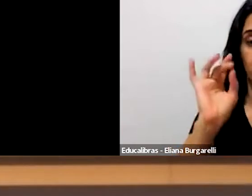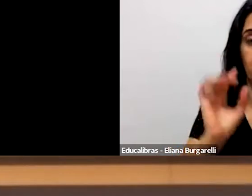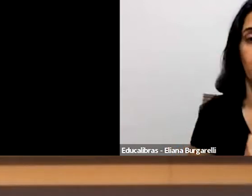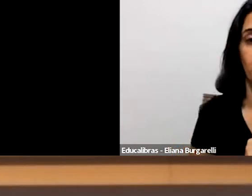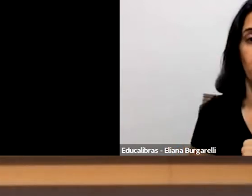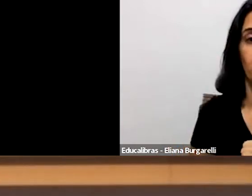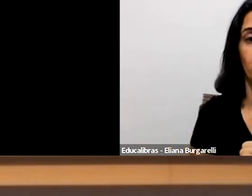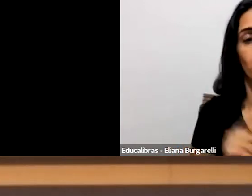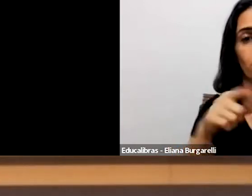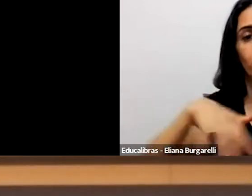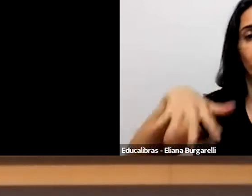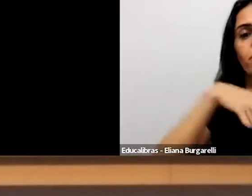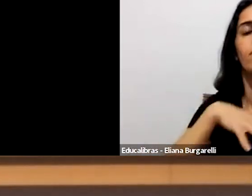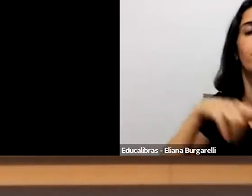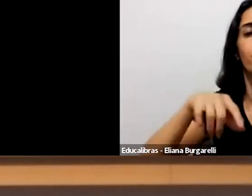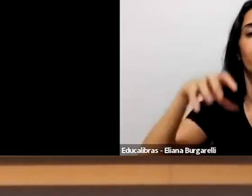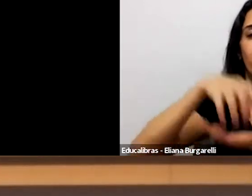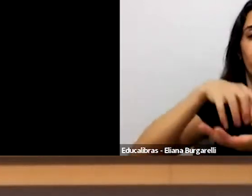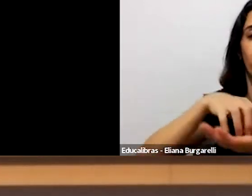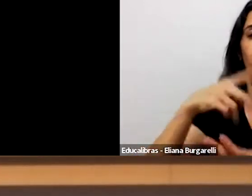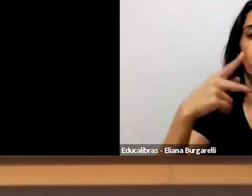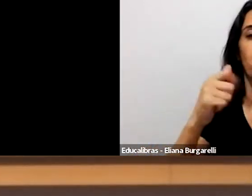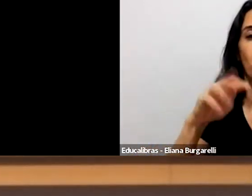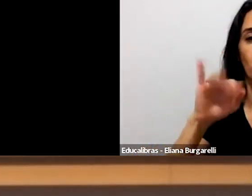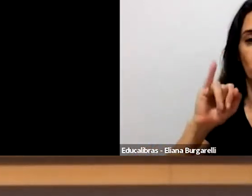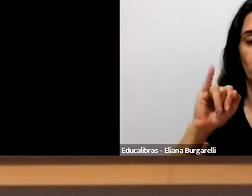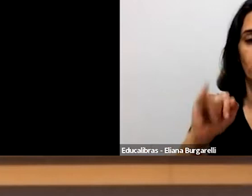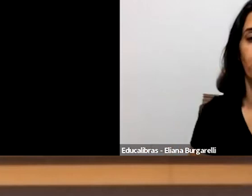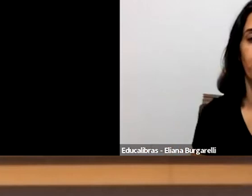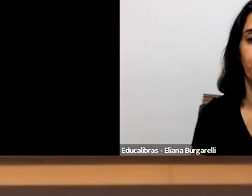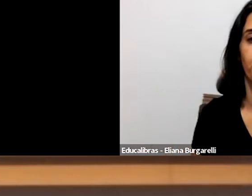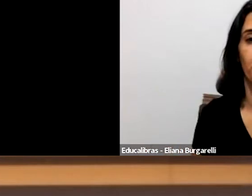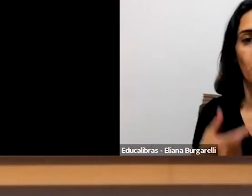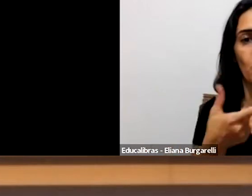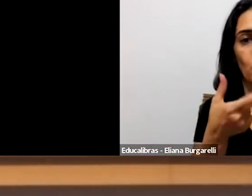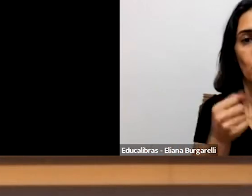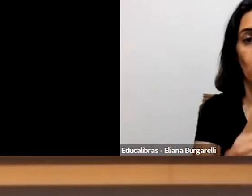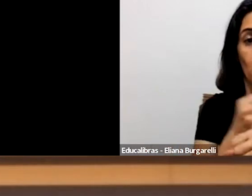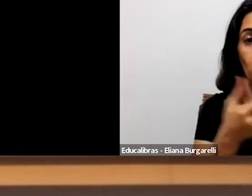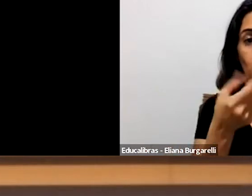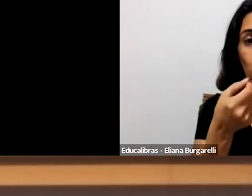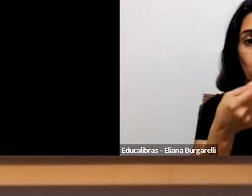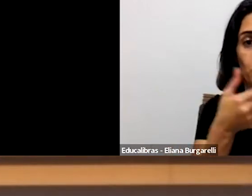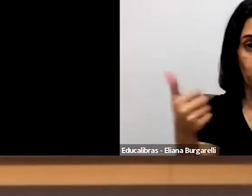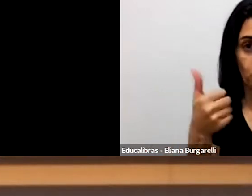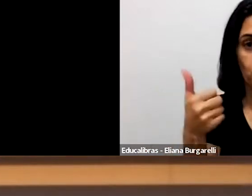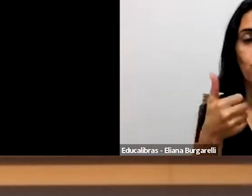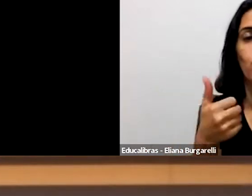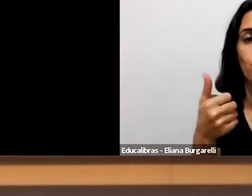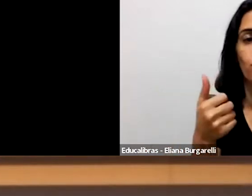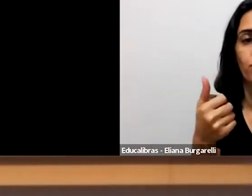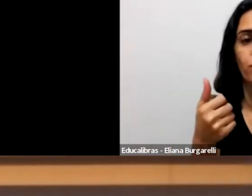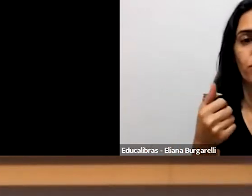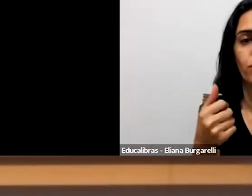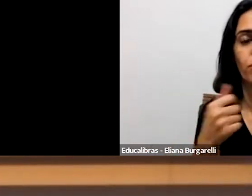campus, established in 21. There, in Poitiers, I met a team full of intelligent